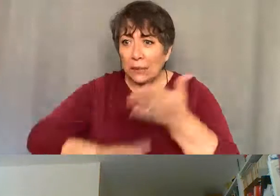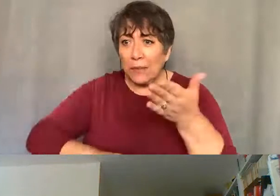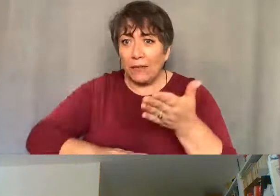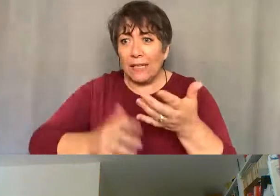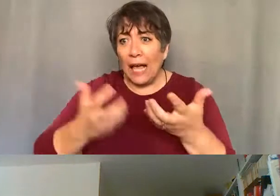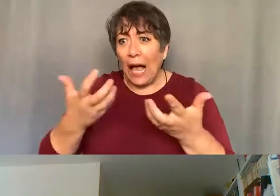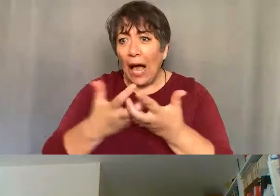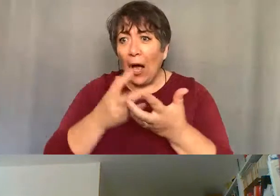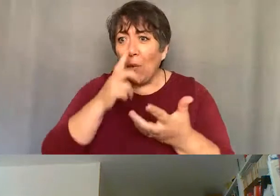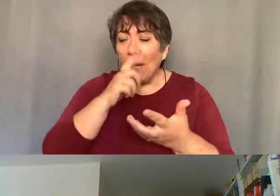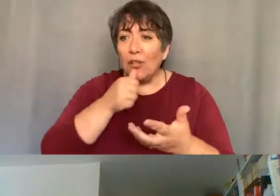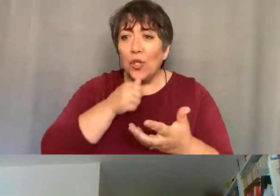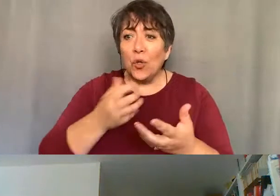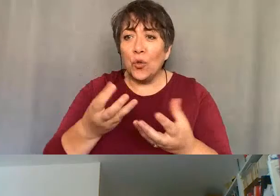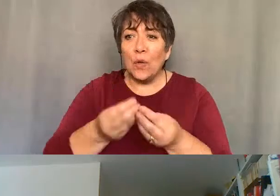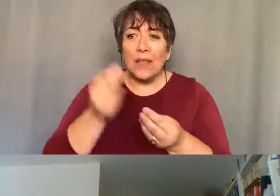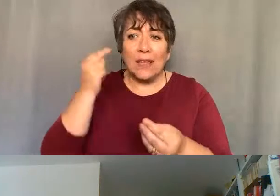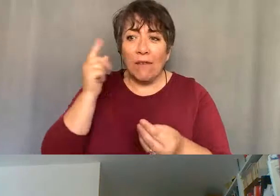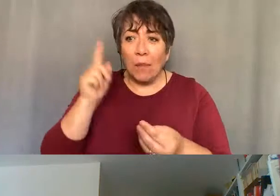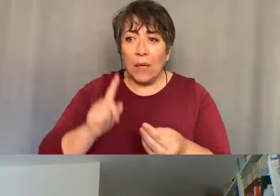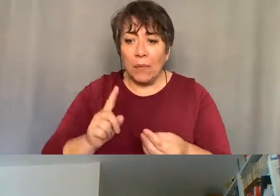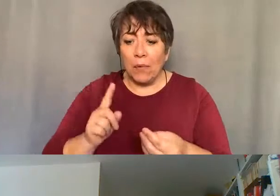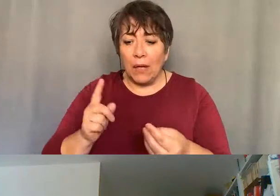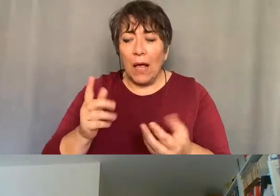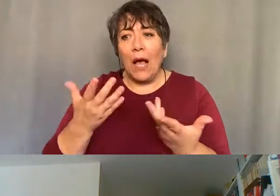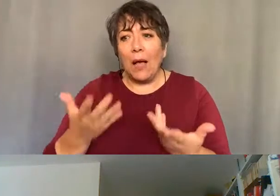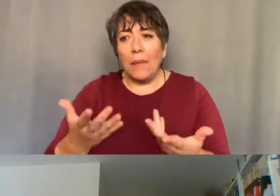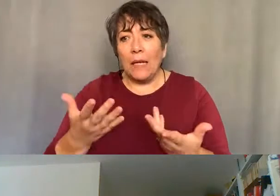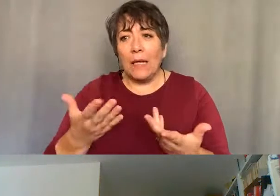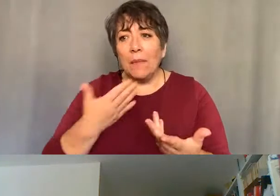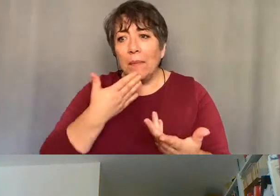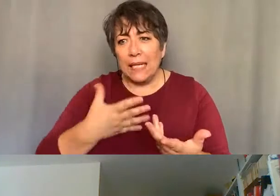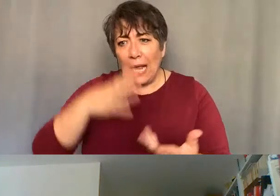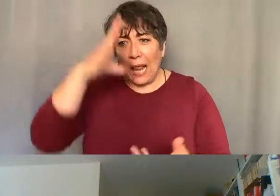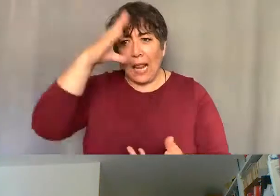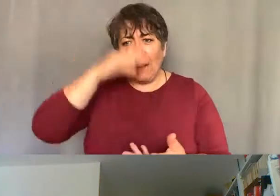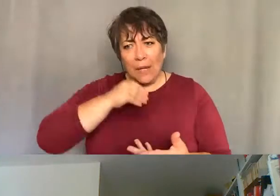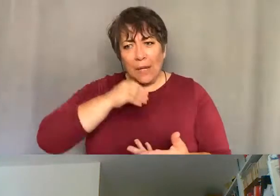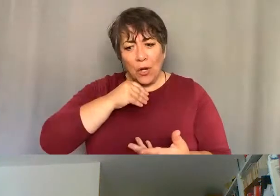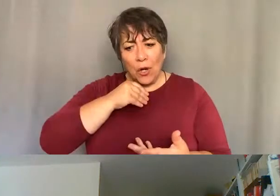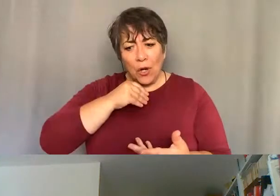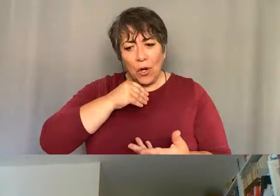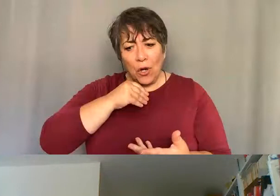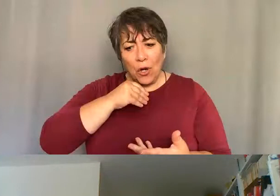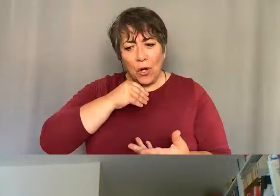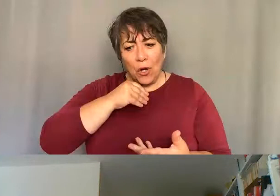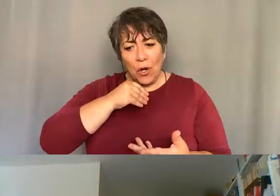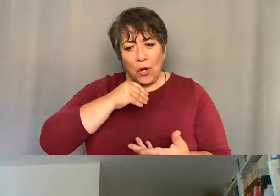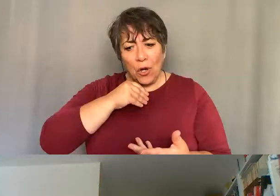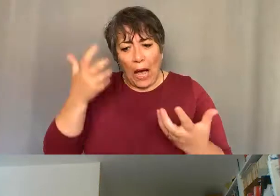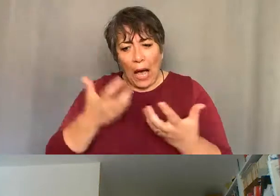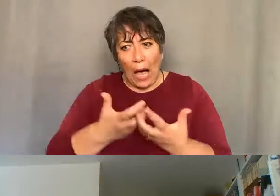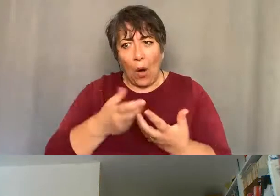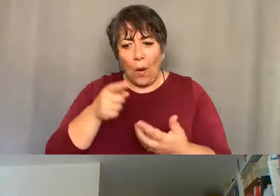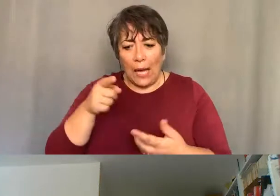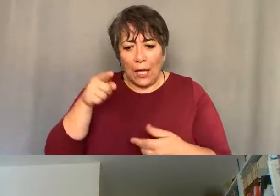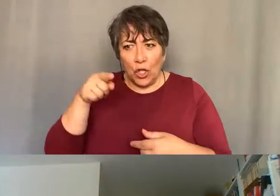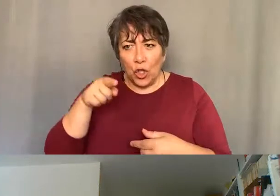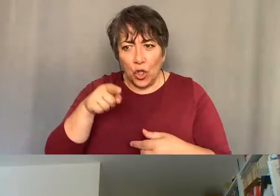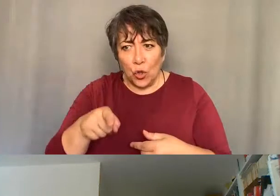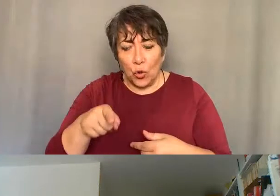forward. So Alison, is there a way for us to link in yourself with Mark to be able to look at how we